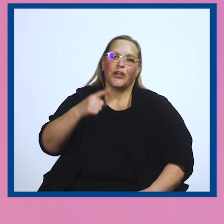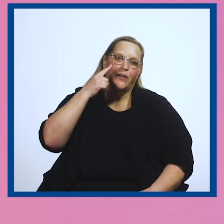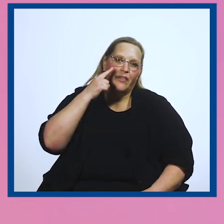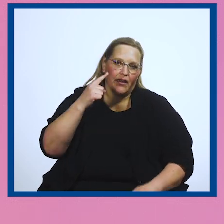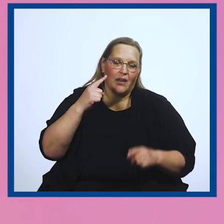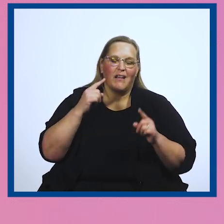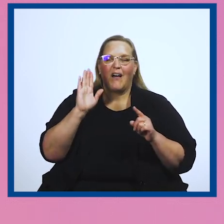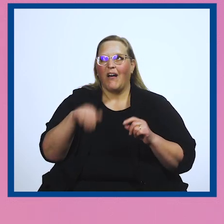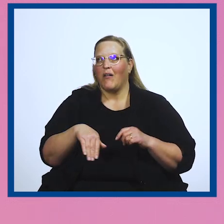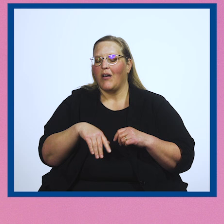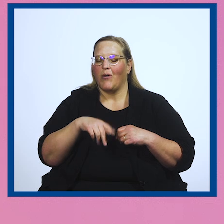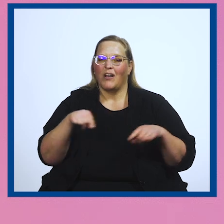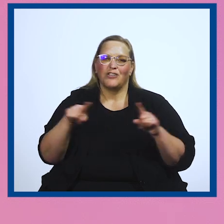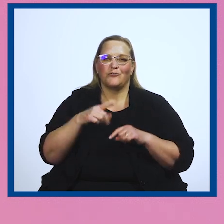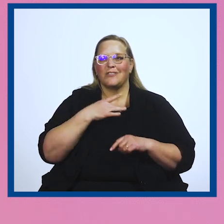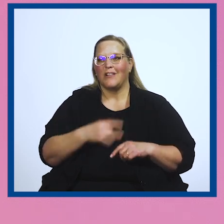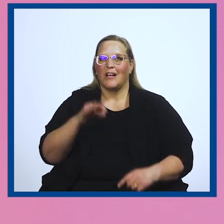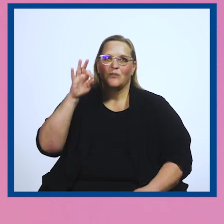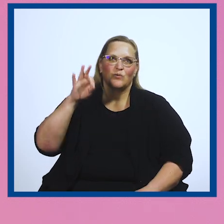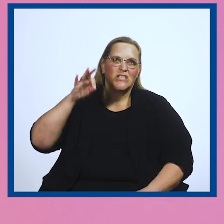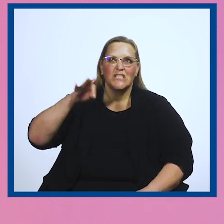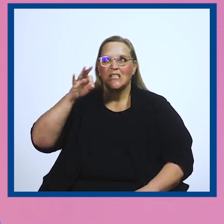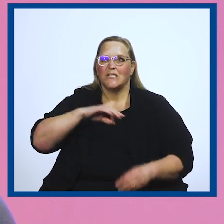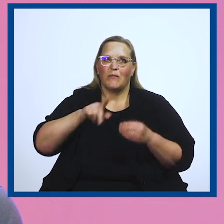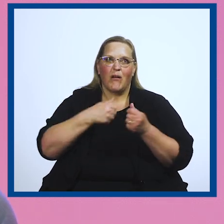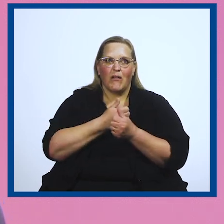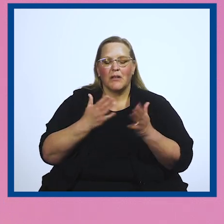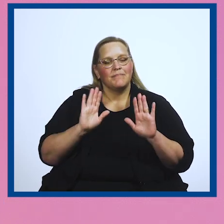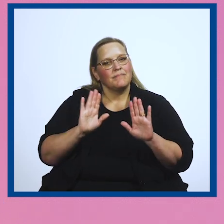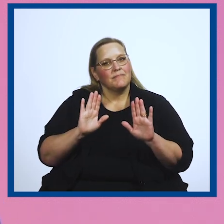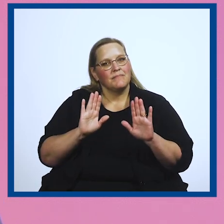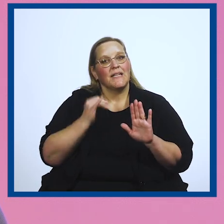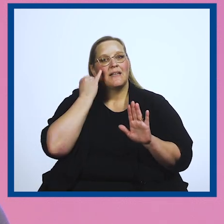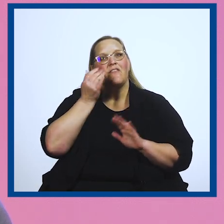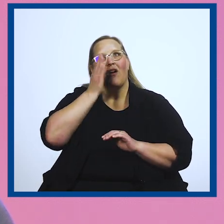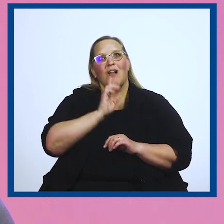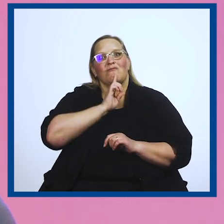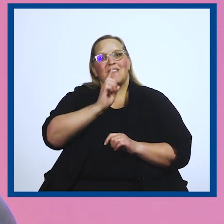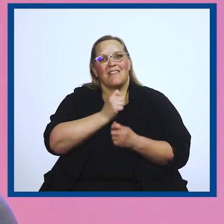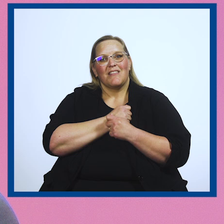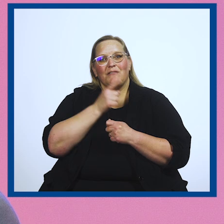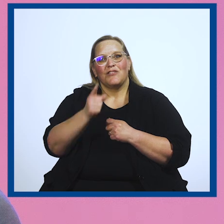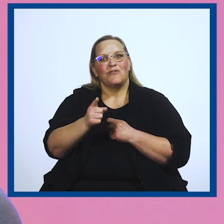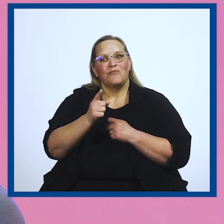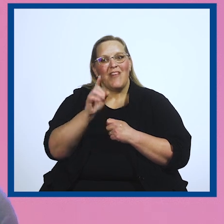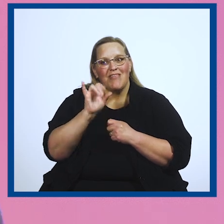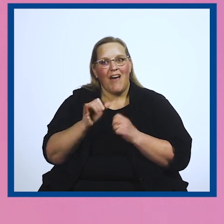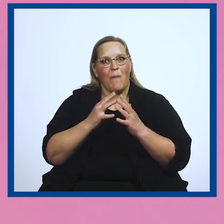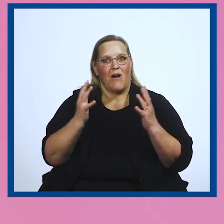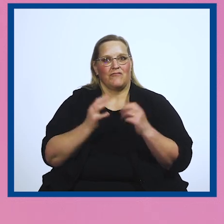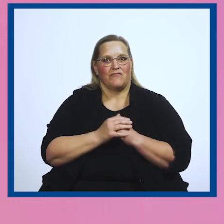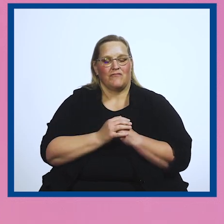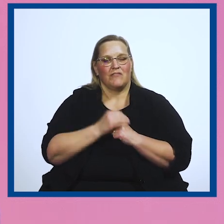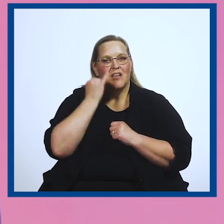going, oh, come on, Kurt, you guys just like to preach. You preachers like to preach about this. What if God really does love us that much? What if